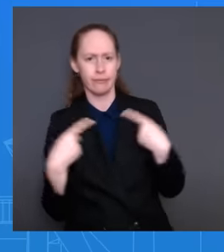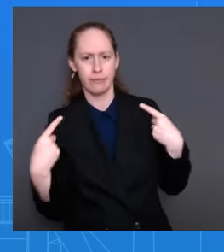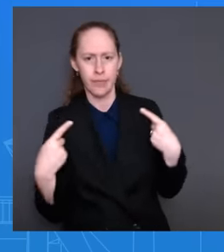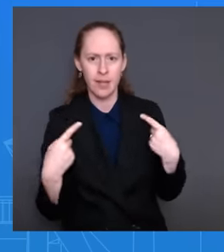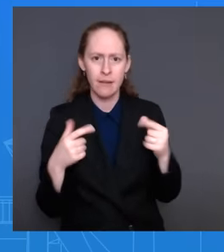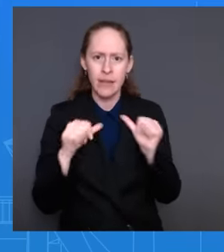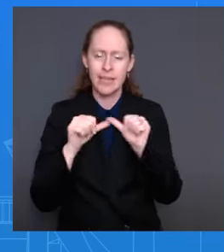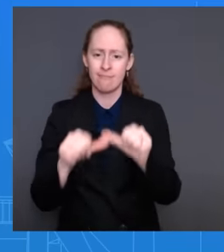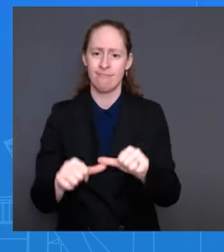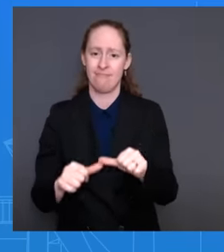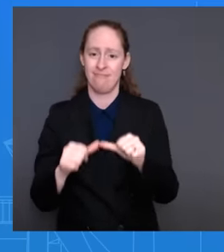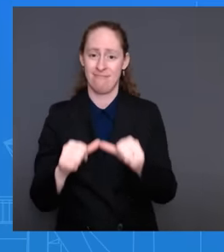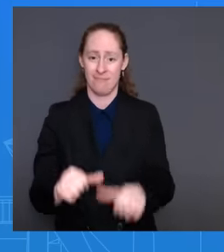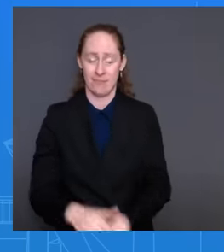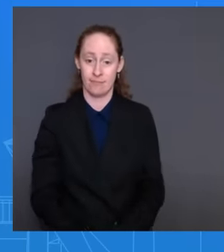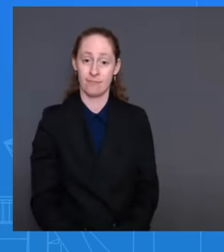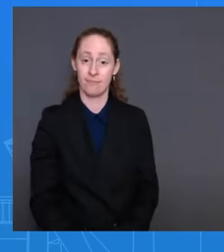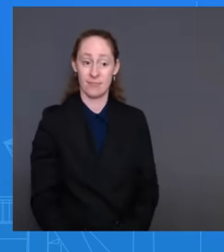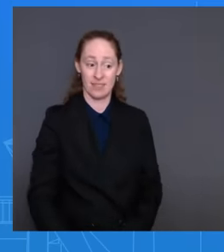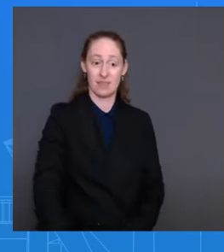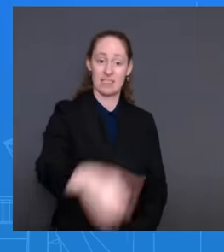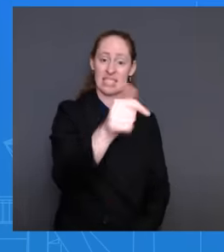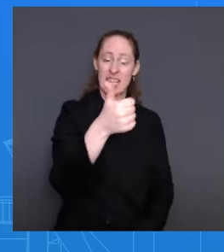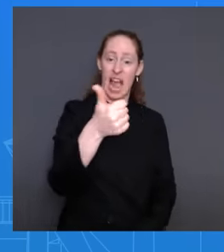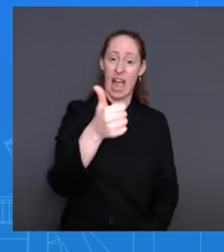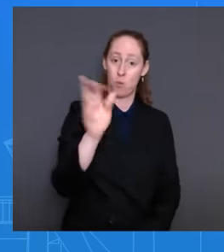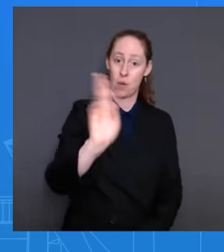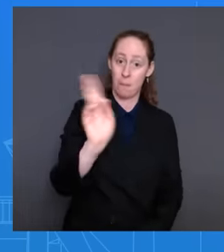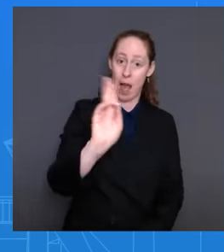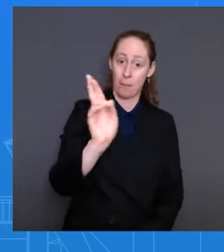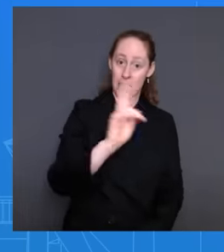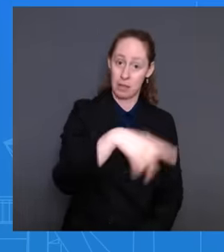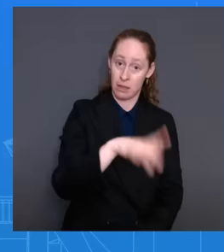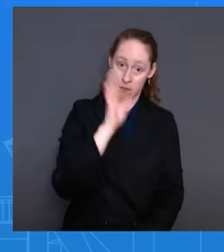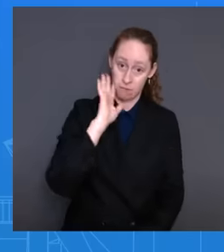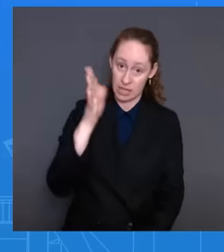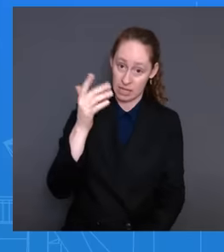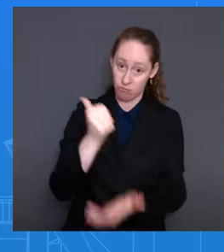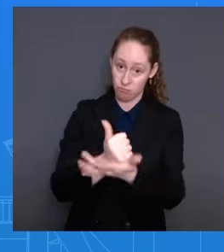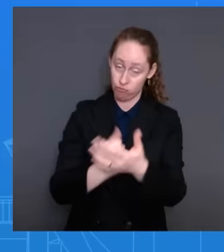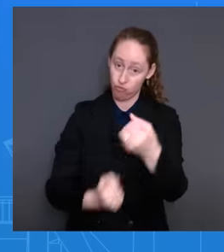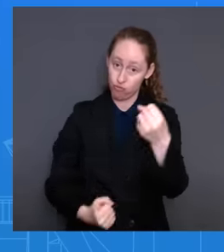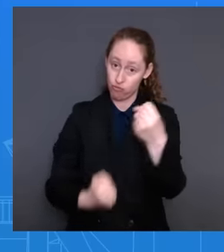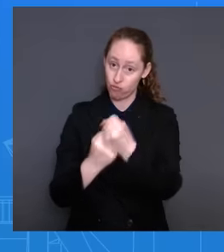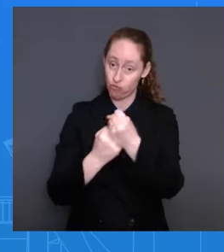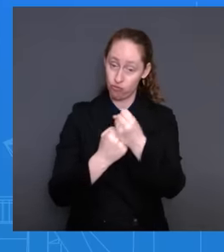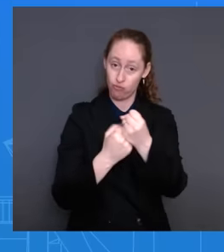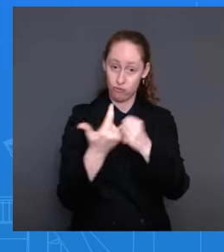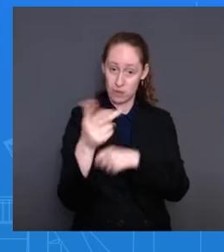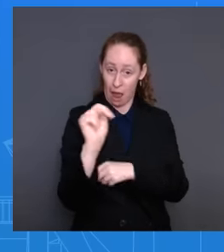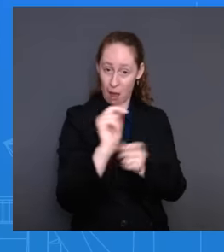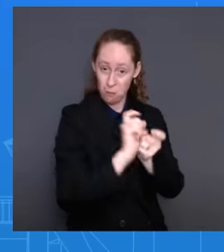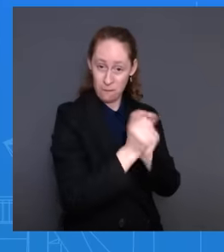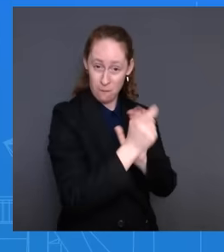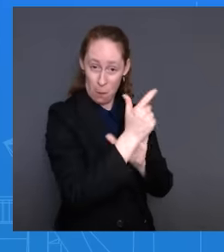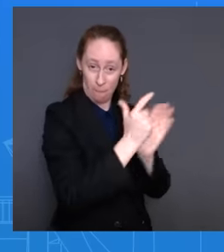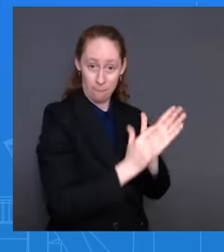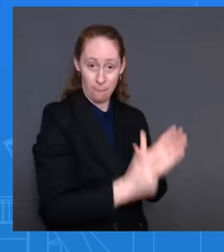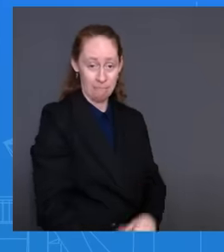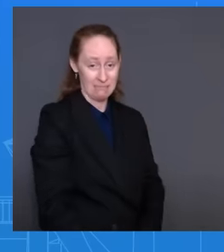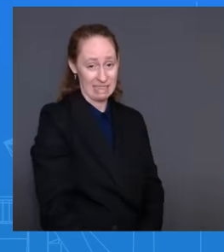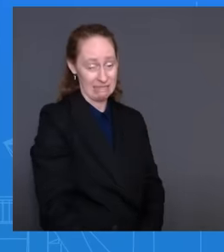reform? There's criticism that that is the view that Mitch McConnell and others are rational Republicans, given Mitch McConnell's